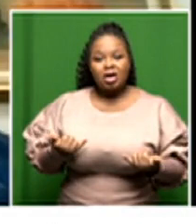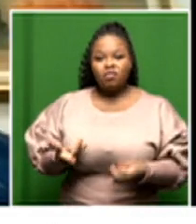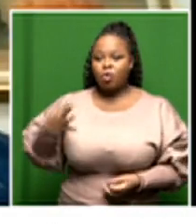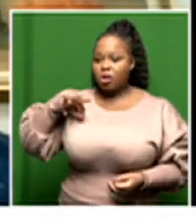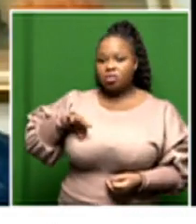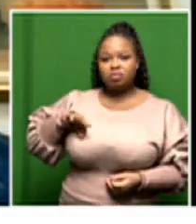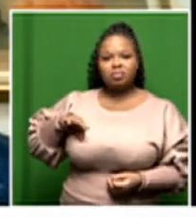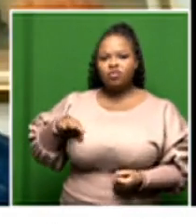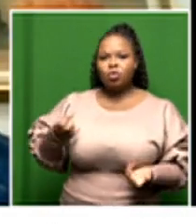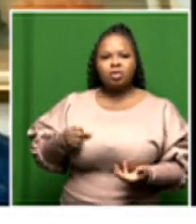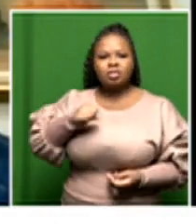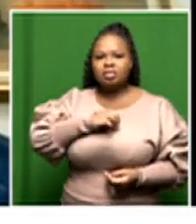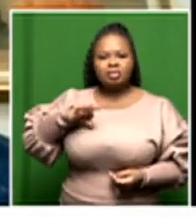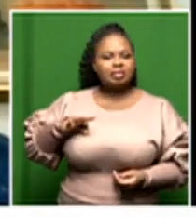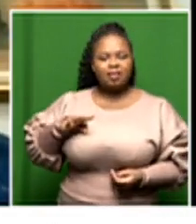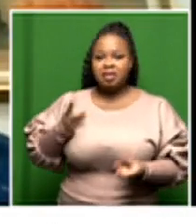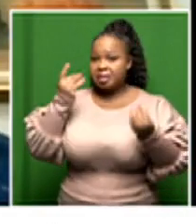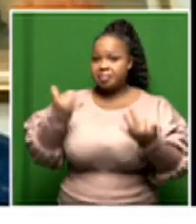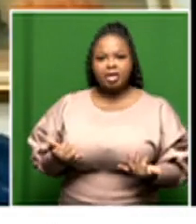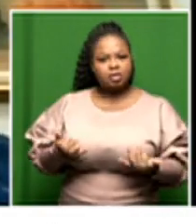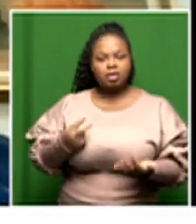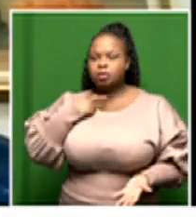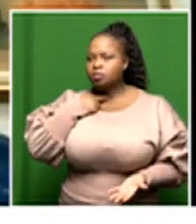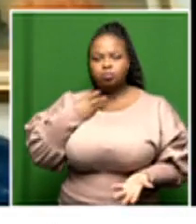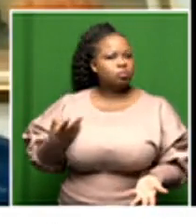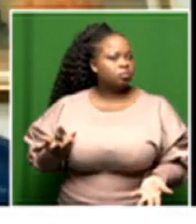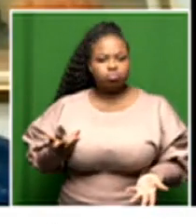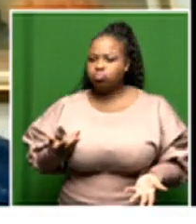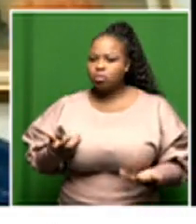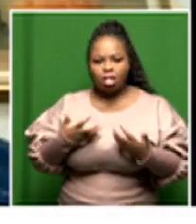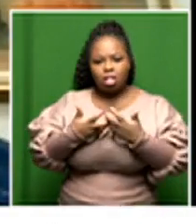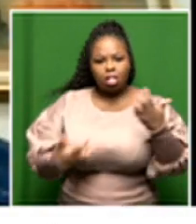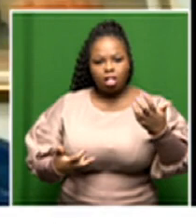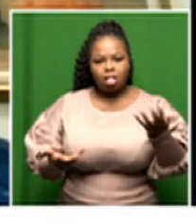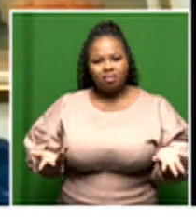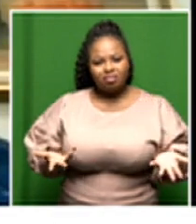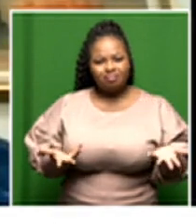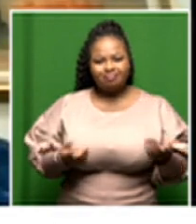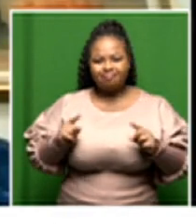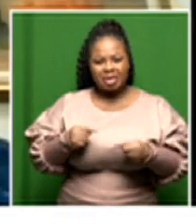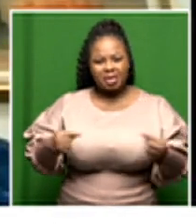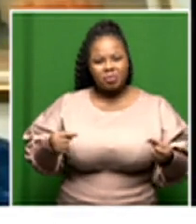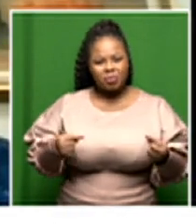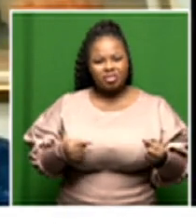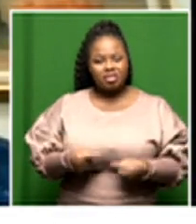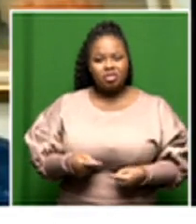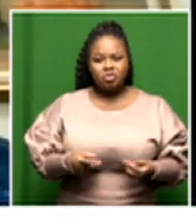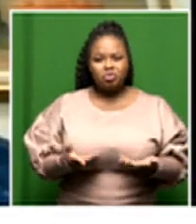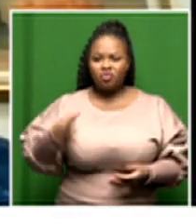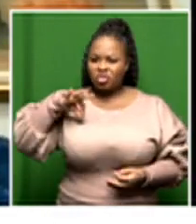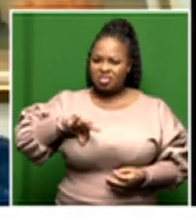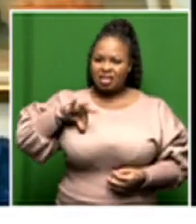employees budget is, just not able to meet our